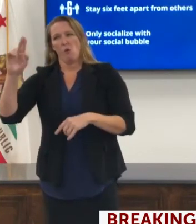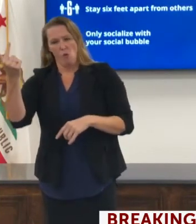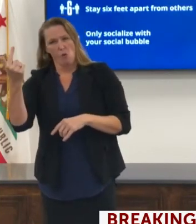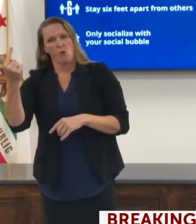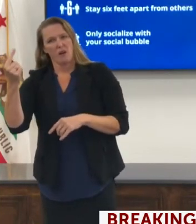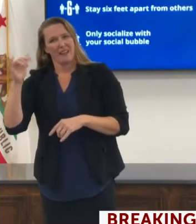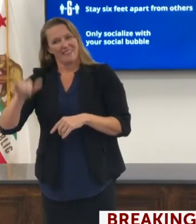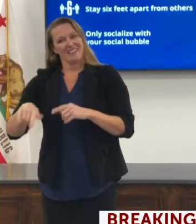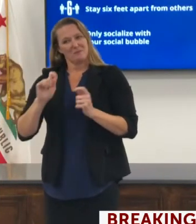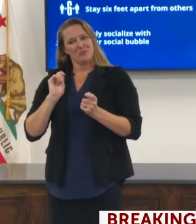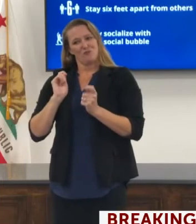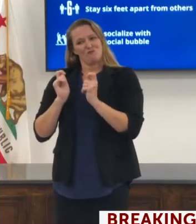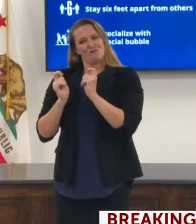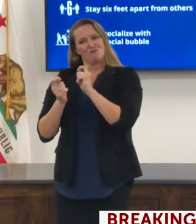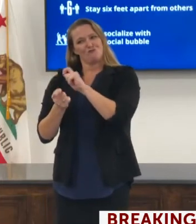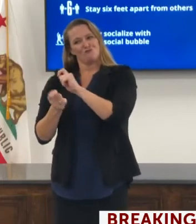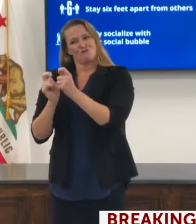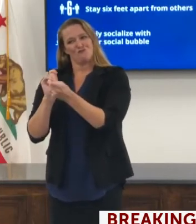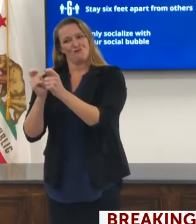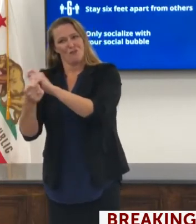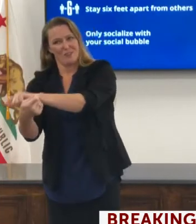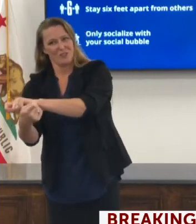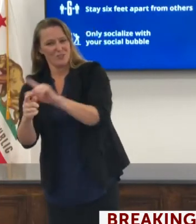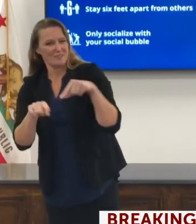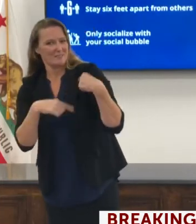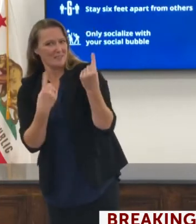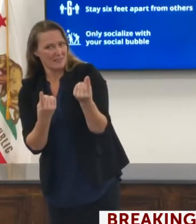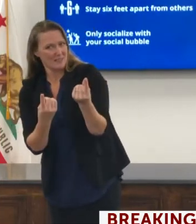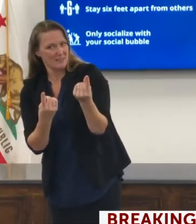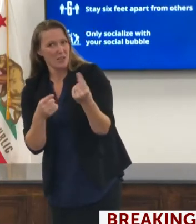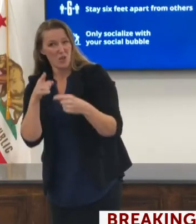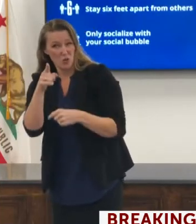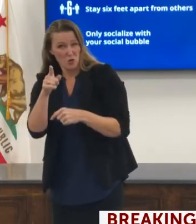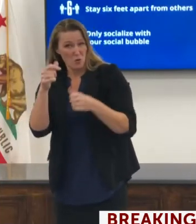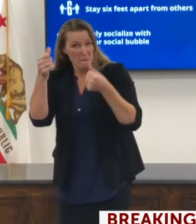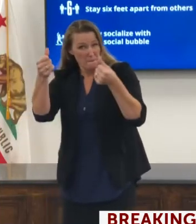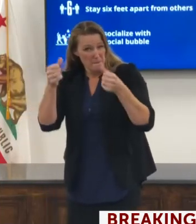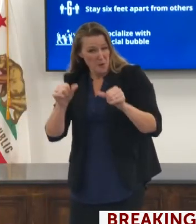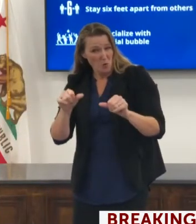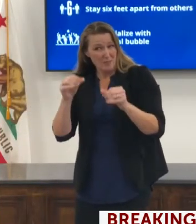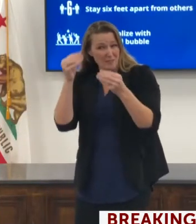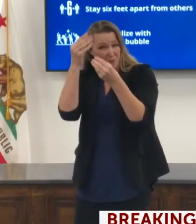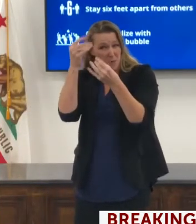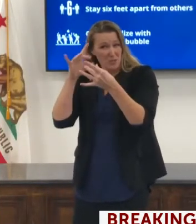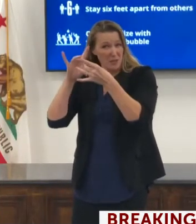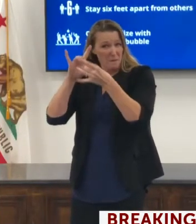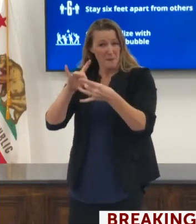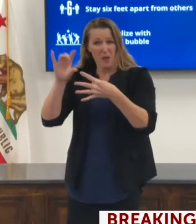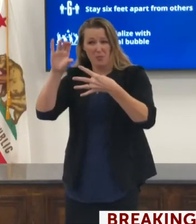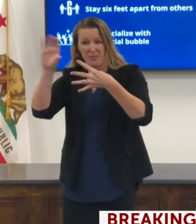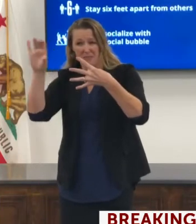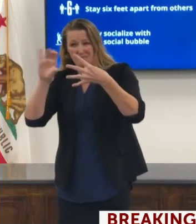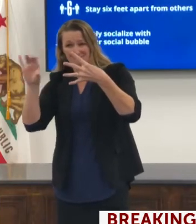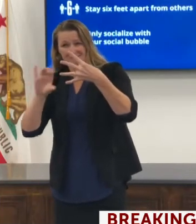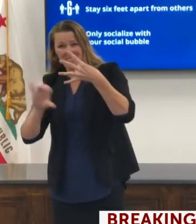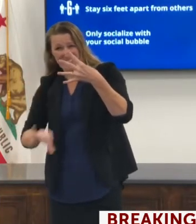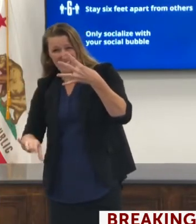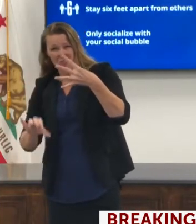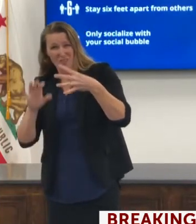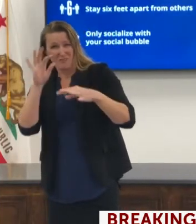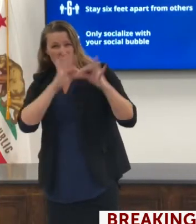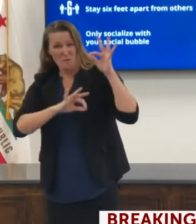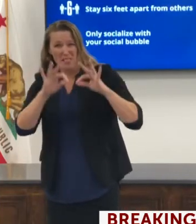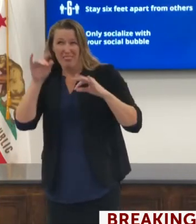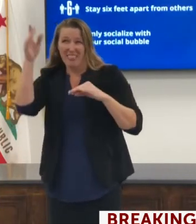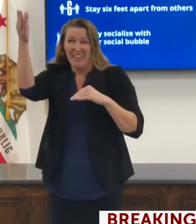those numbers, see where the county is at. Is that something that is now being posted onto the website? It's a complicated formula, it